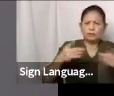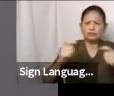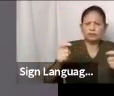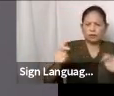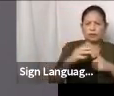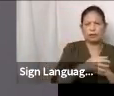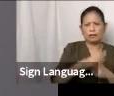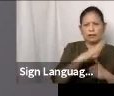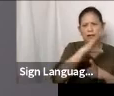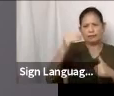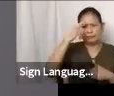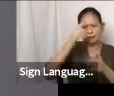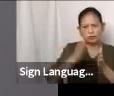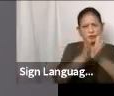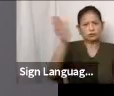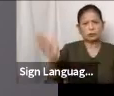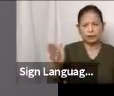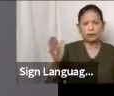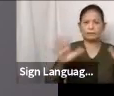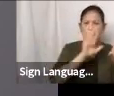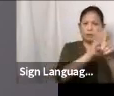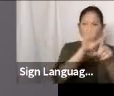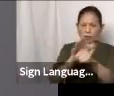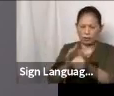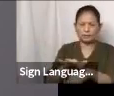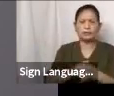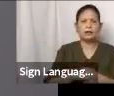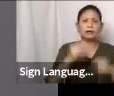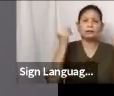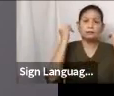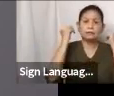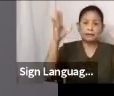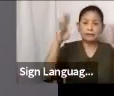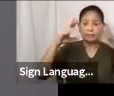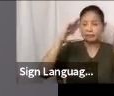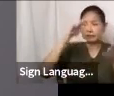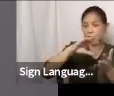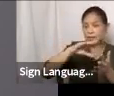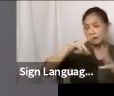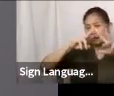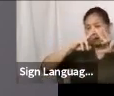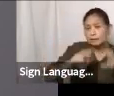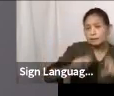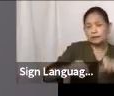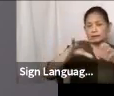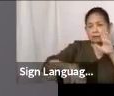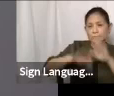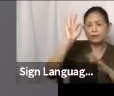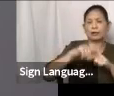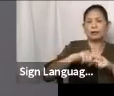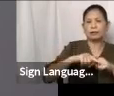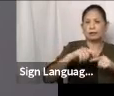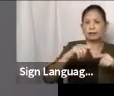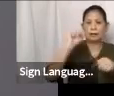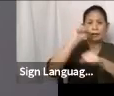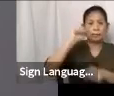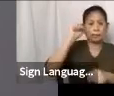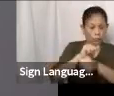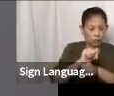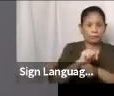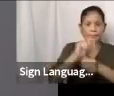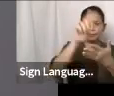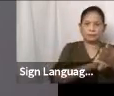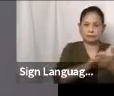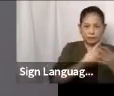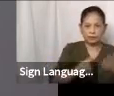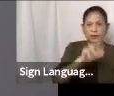general population. Different studies report employment discrimination between 20 and